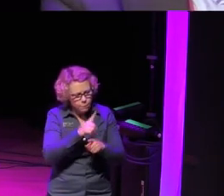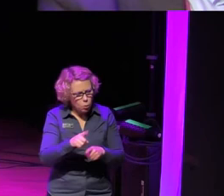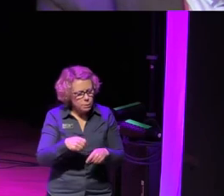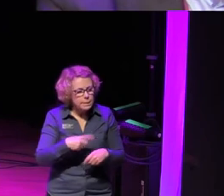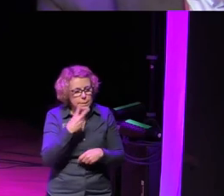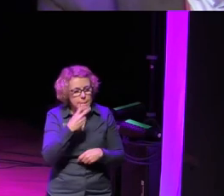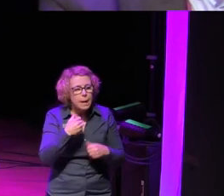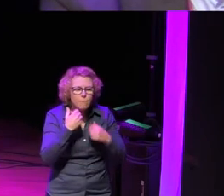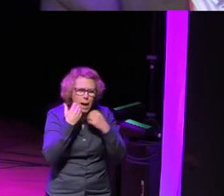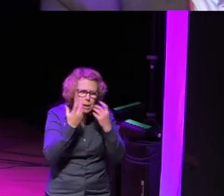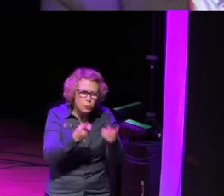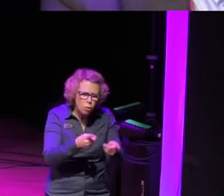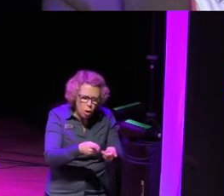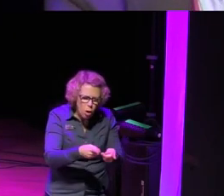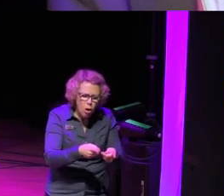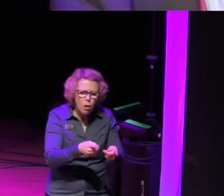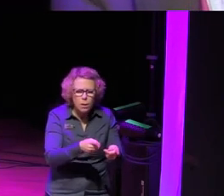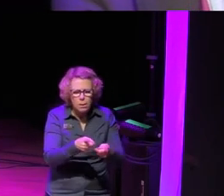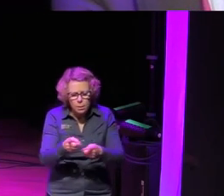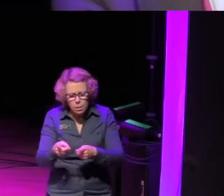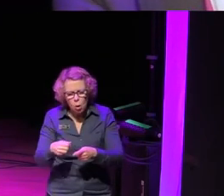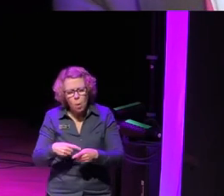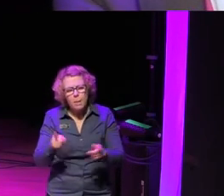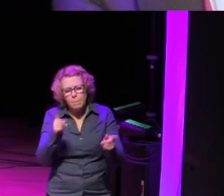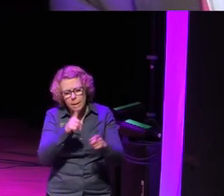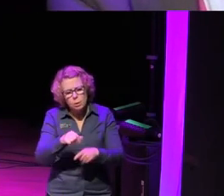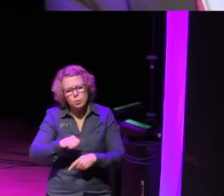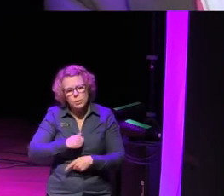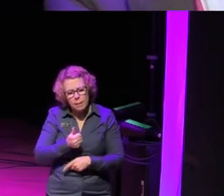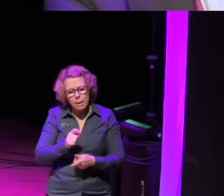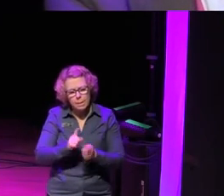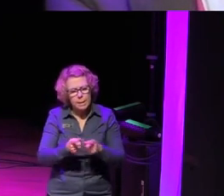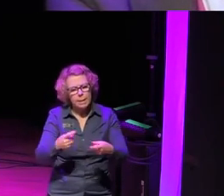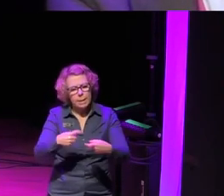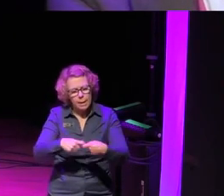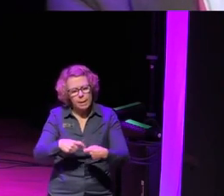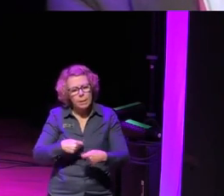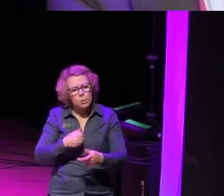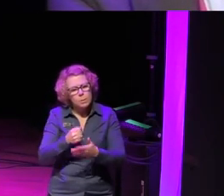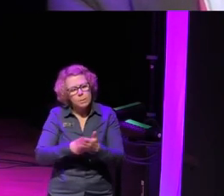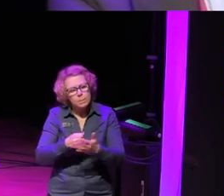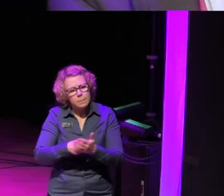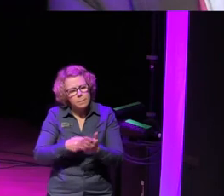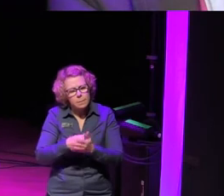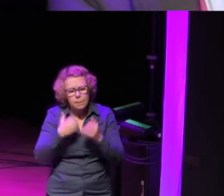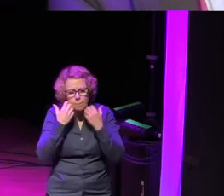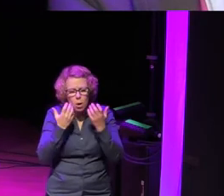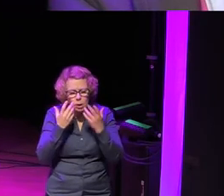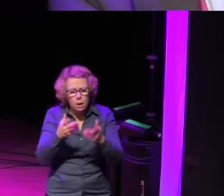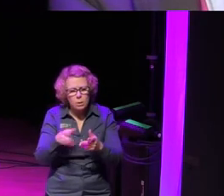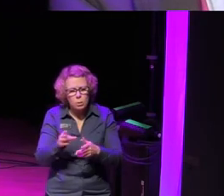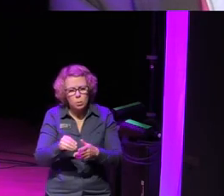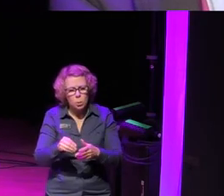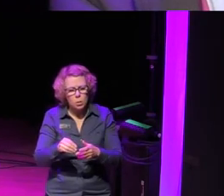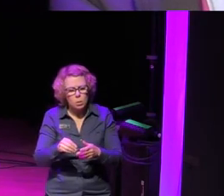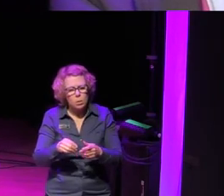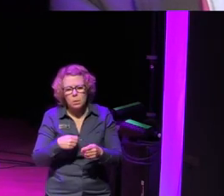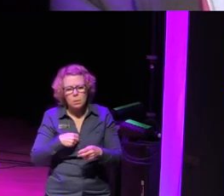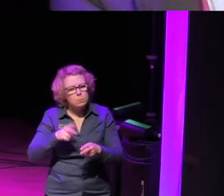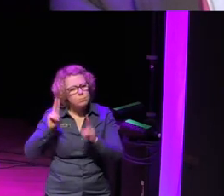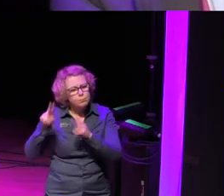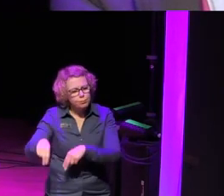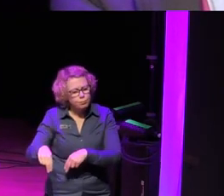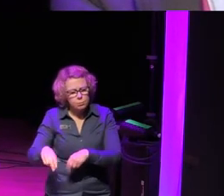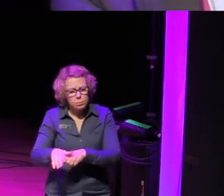link between their own lives, their own personal struggles on a day-to-day basis, they're not going to care about